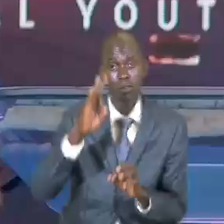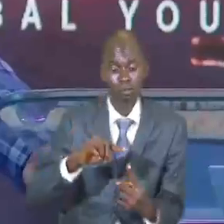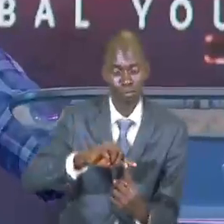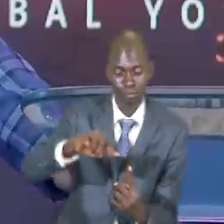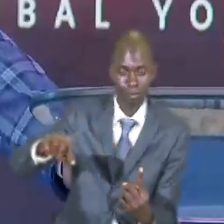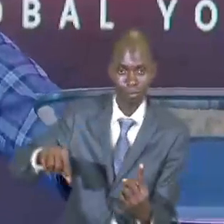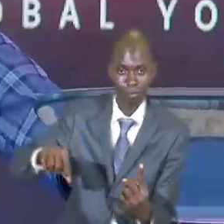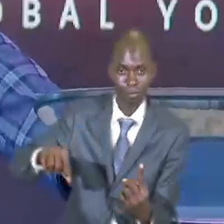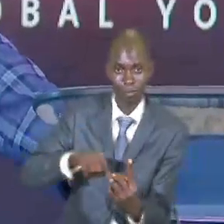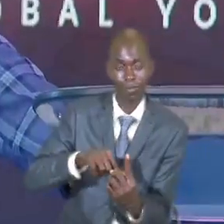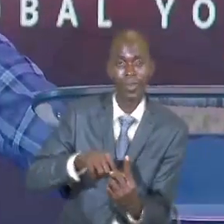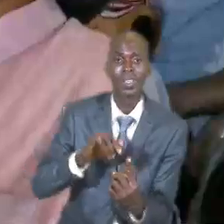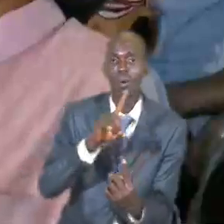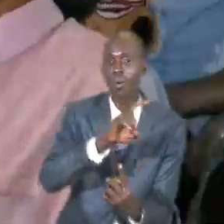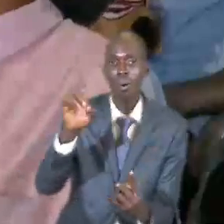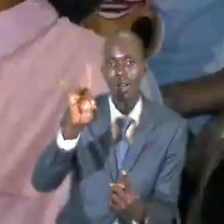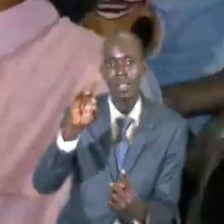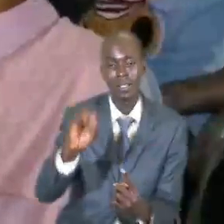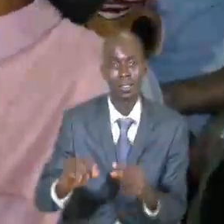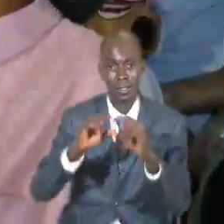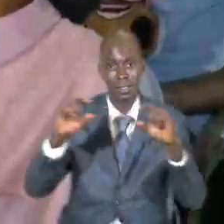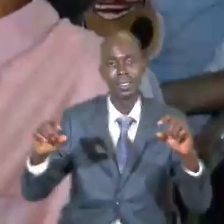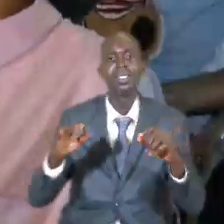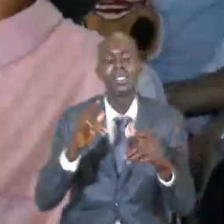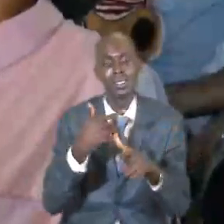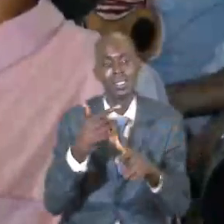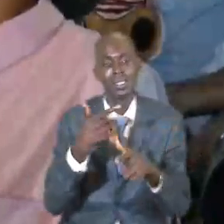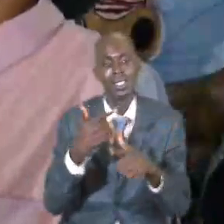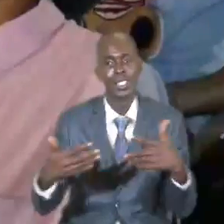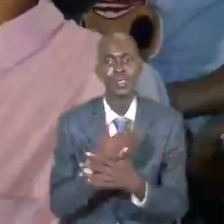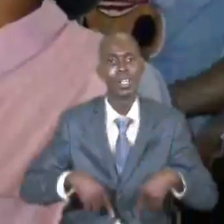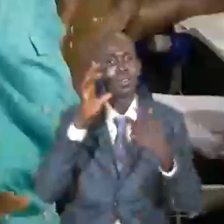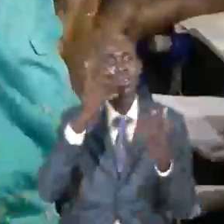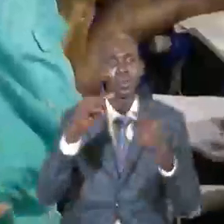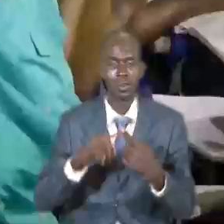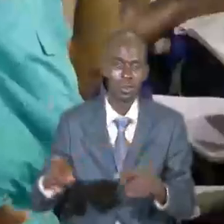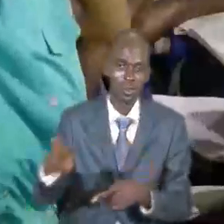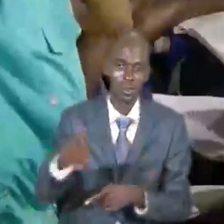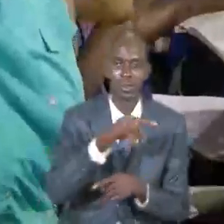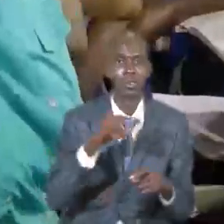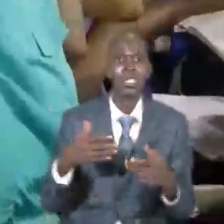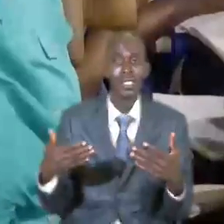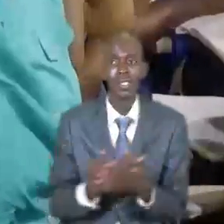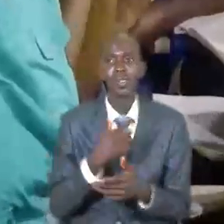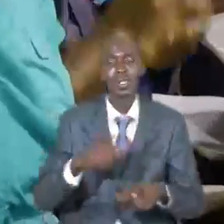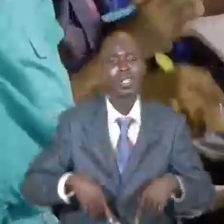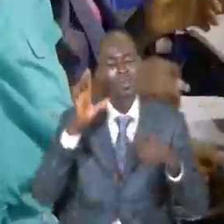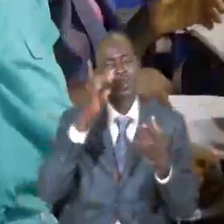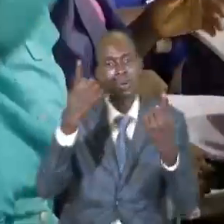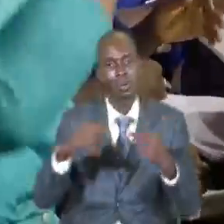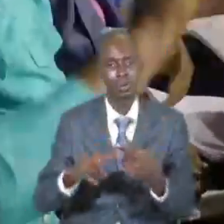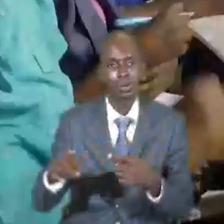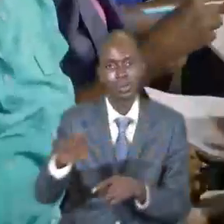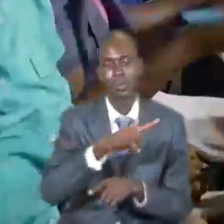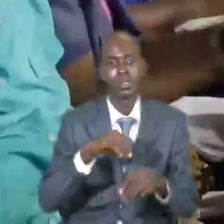new life will come to you. I said new life will come to you. Repent ye